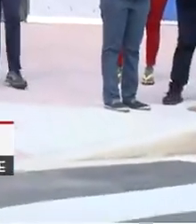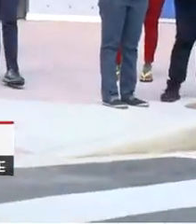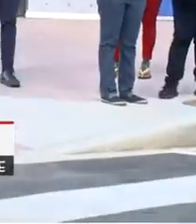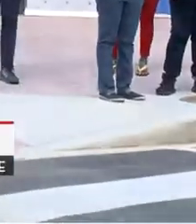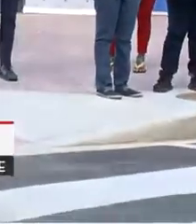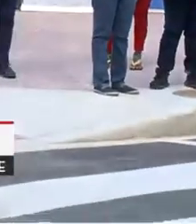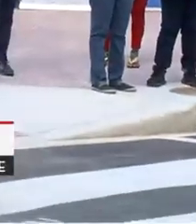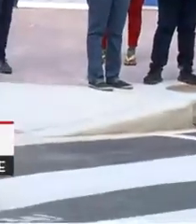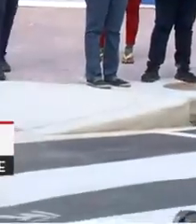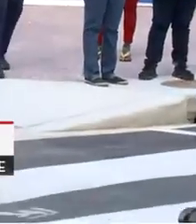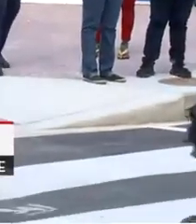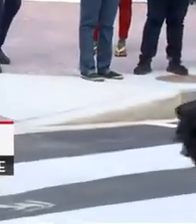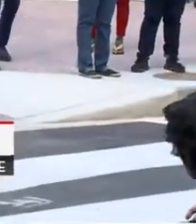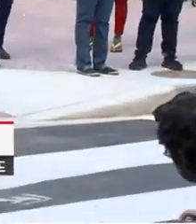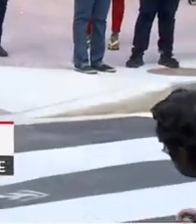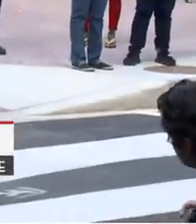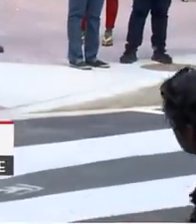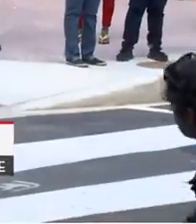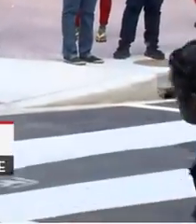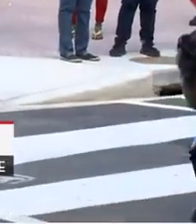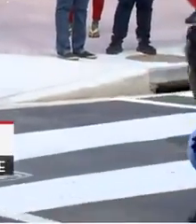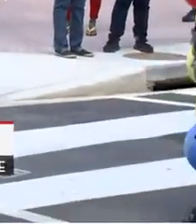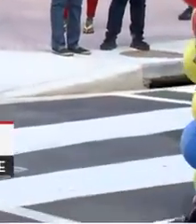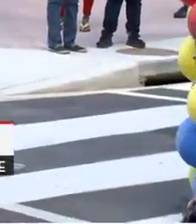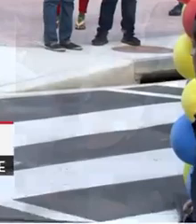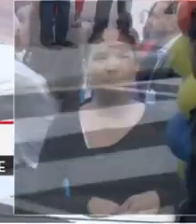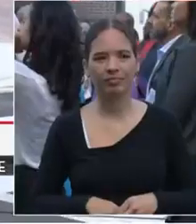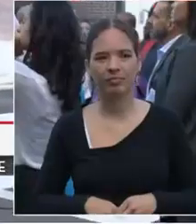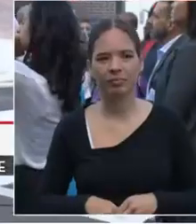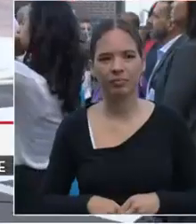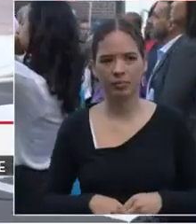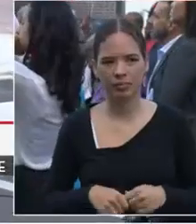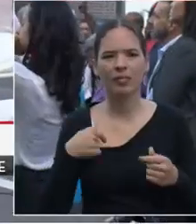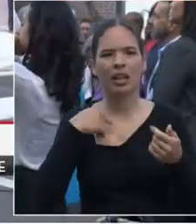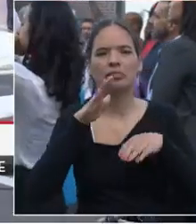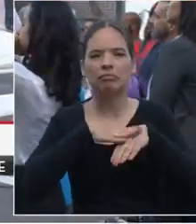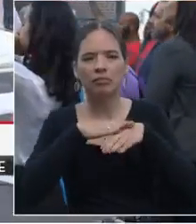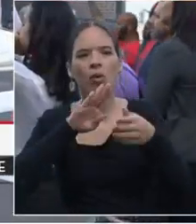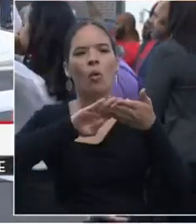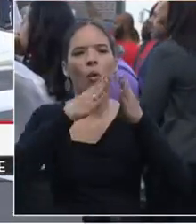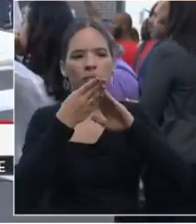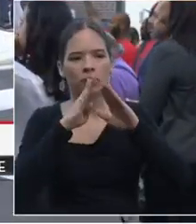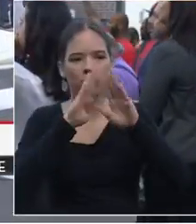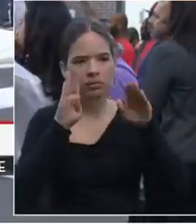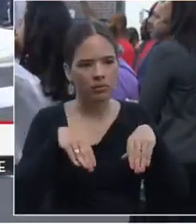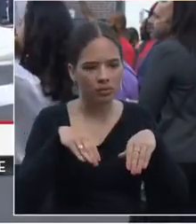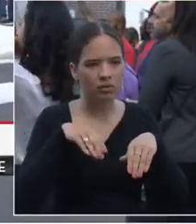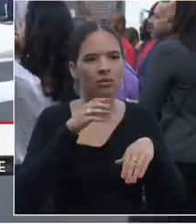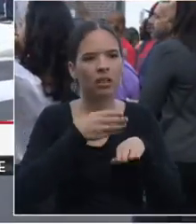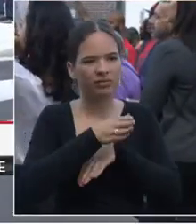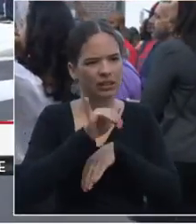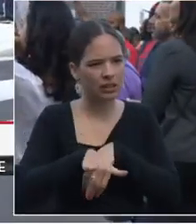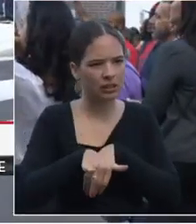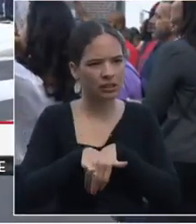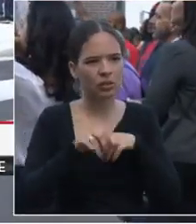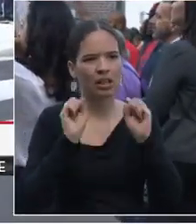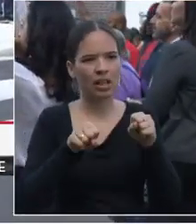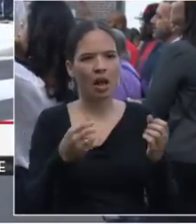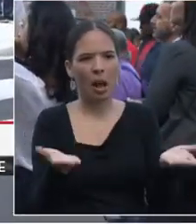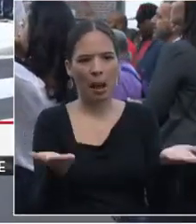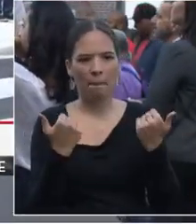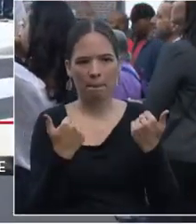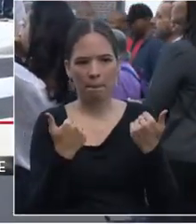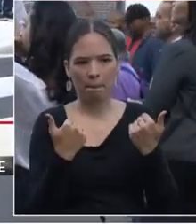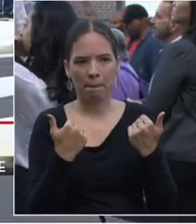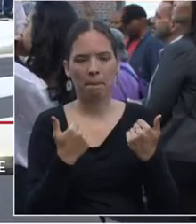No, it's okay. Just a quick note as we get started. So we will have a community open house right afterwards, so people are welcome to come in. We've got some samples. And